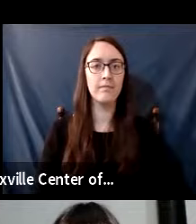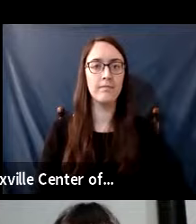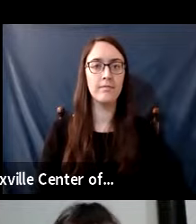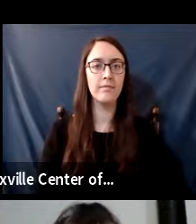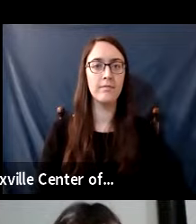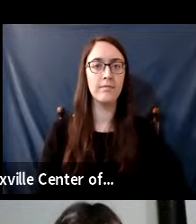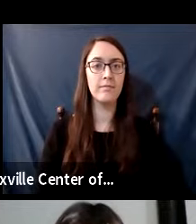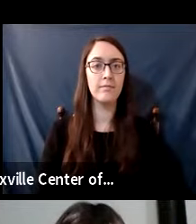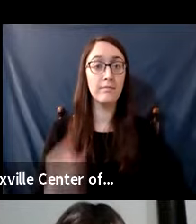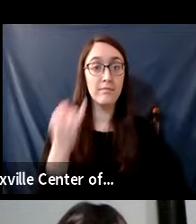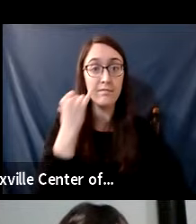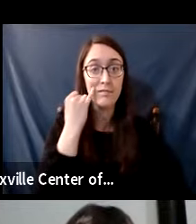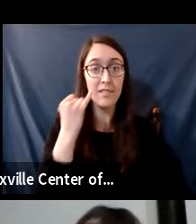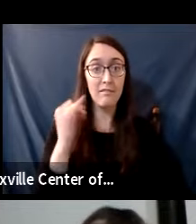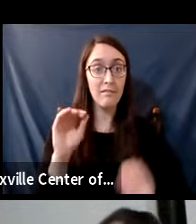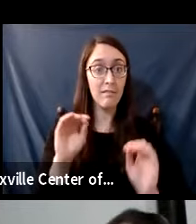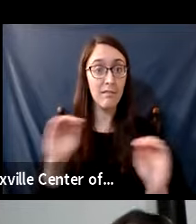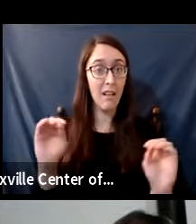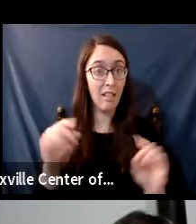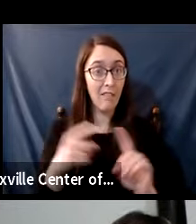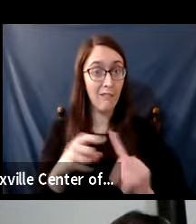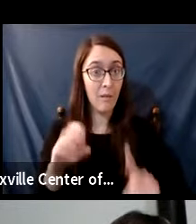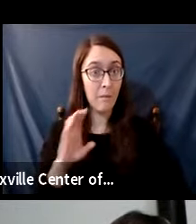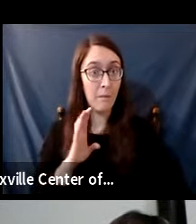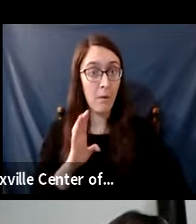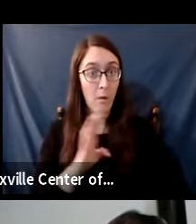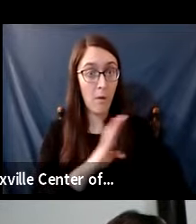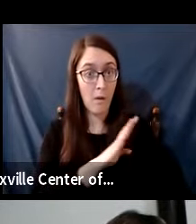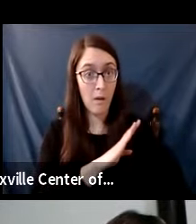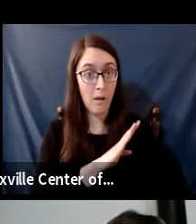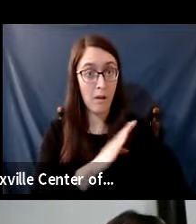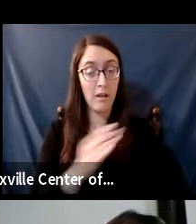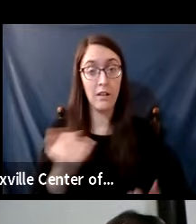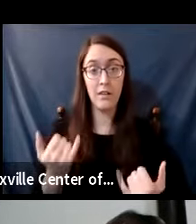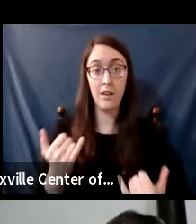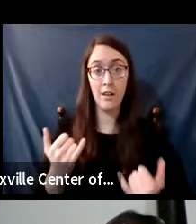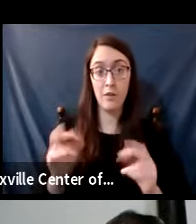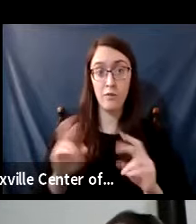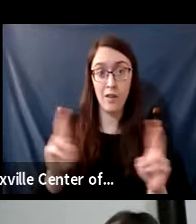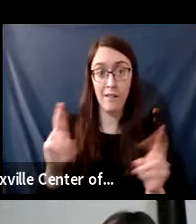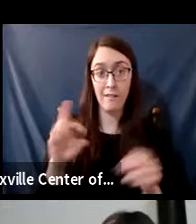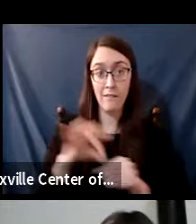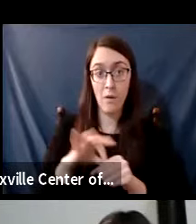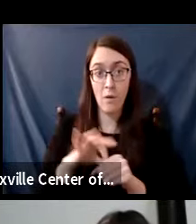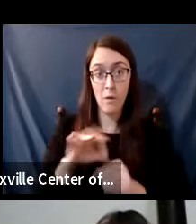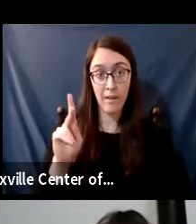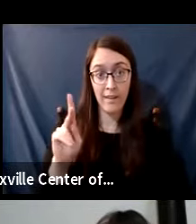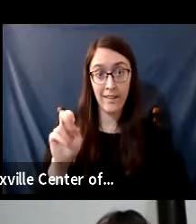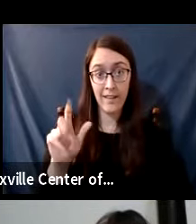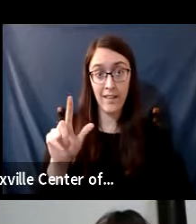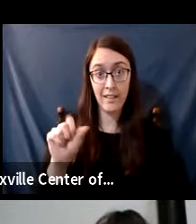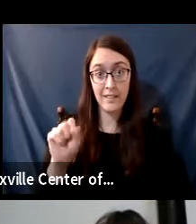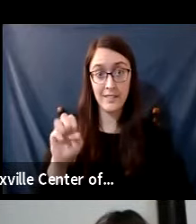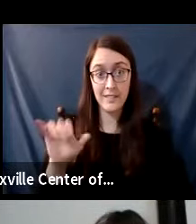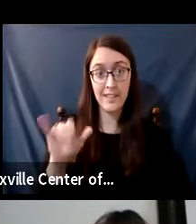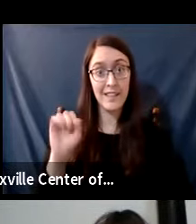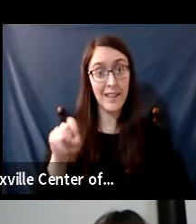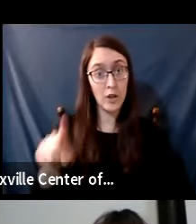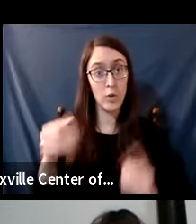If there are none from our board, since we're ready to vote, Kelsey, could you do a roll call vote on